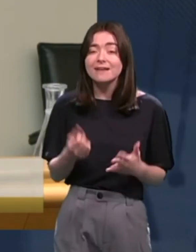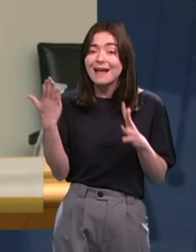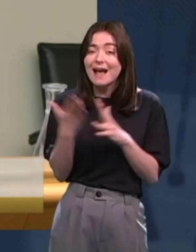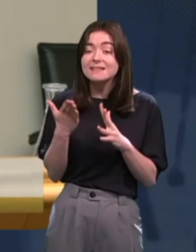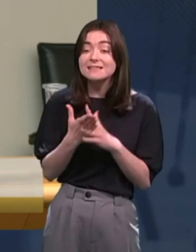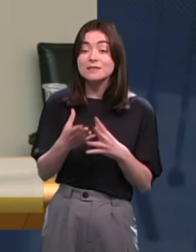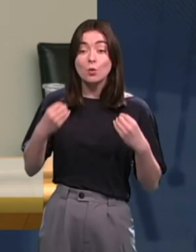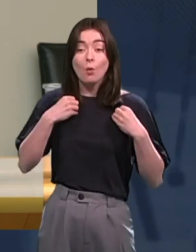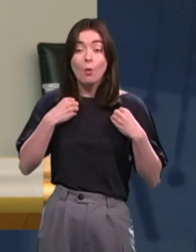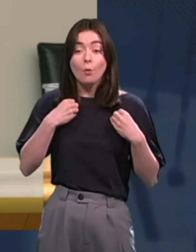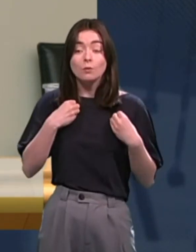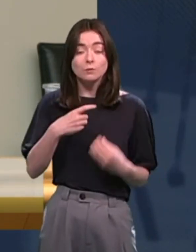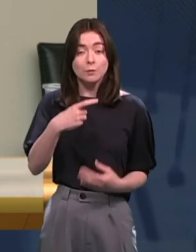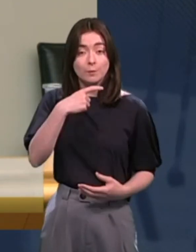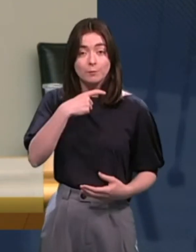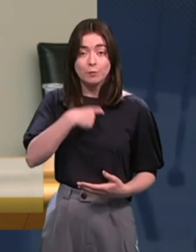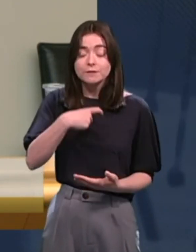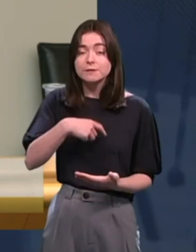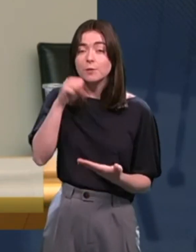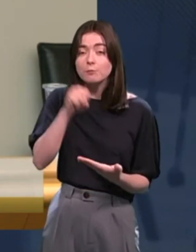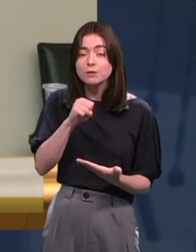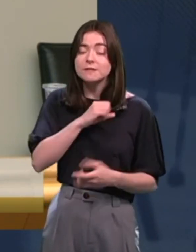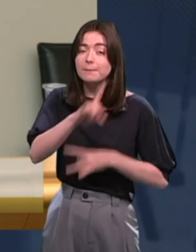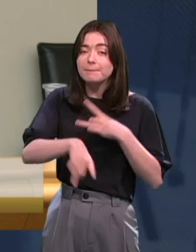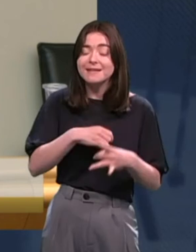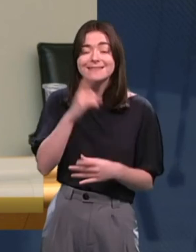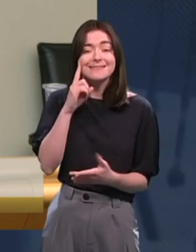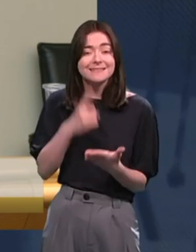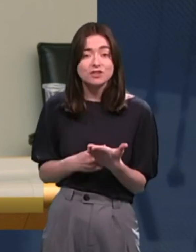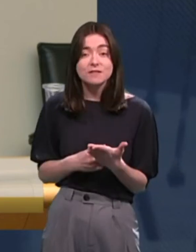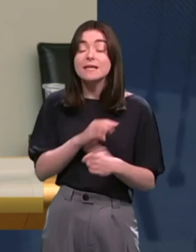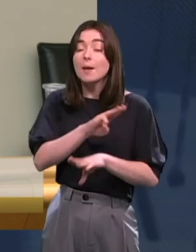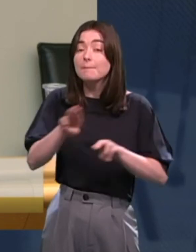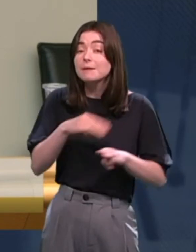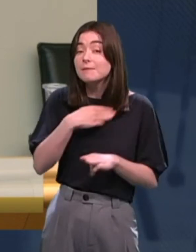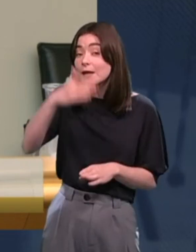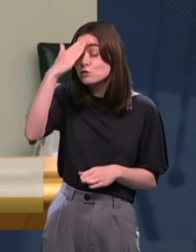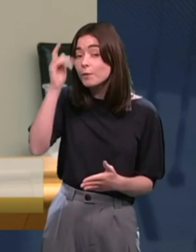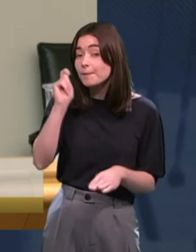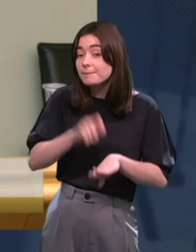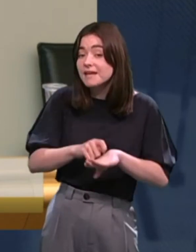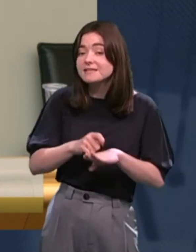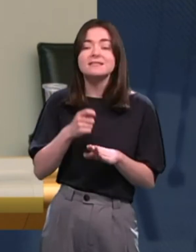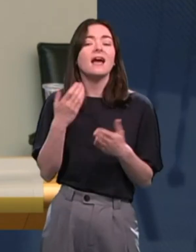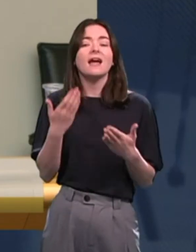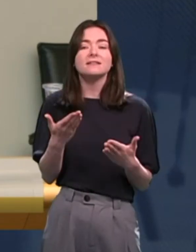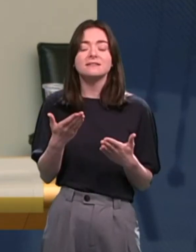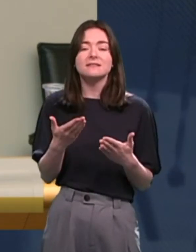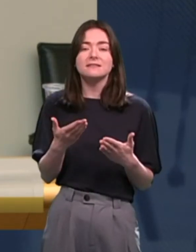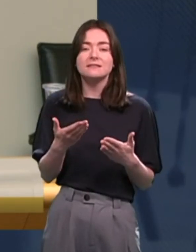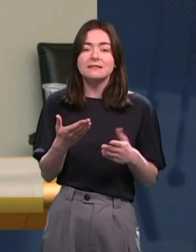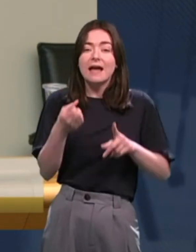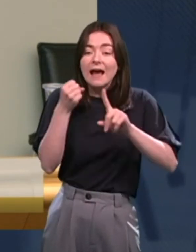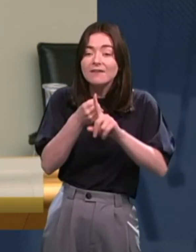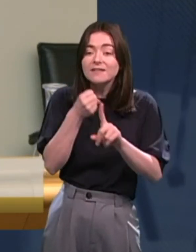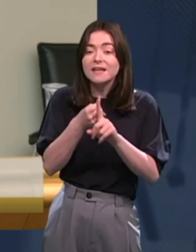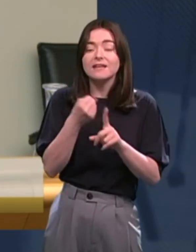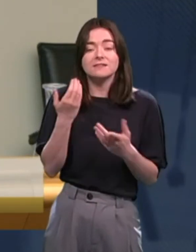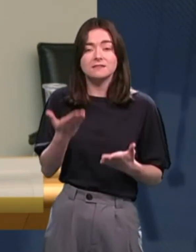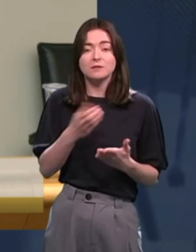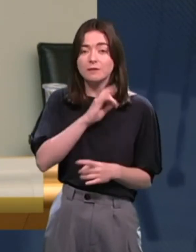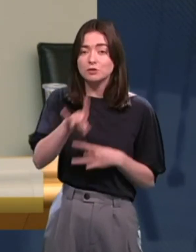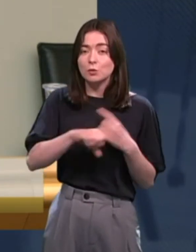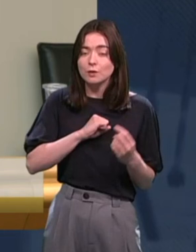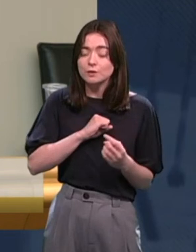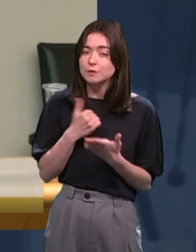being able to make choices, and people who know them best and who support and advocate for people, supporting them to make good choices in their